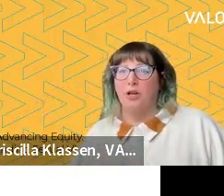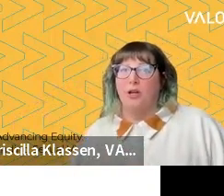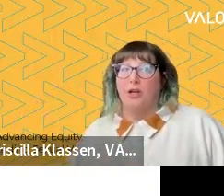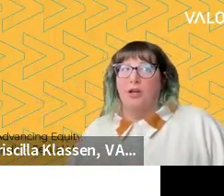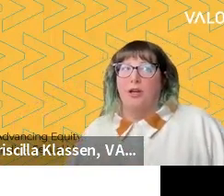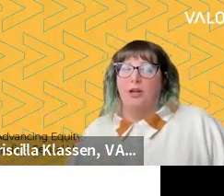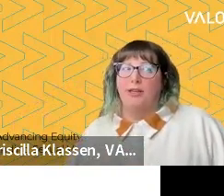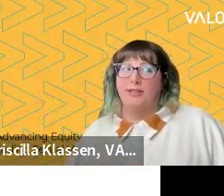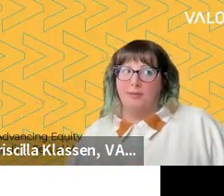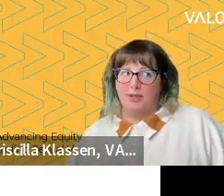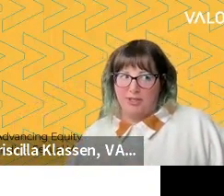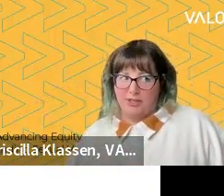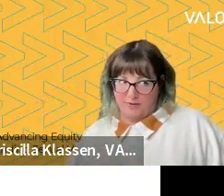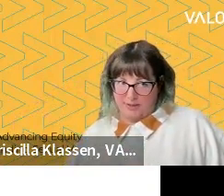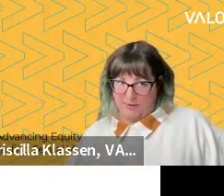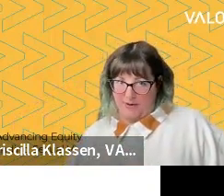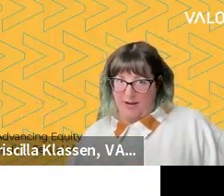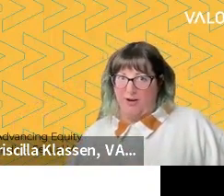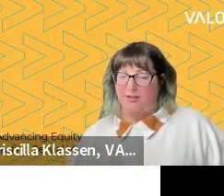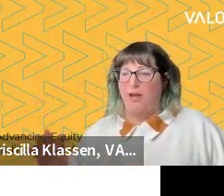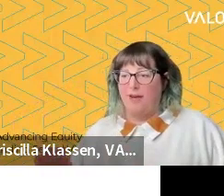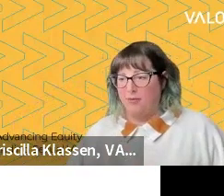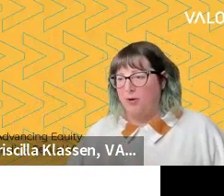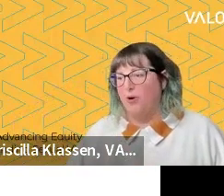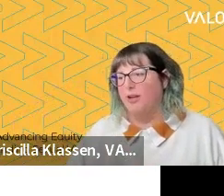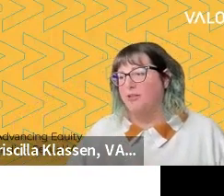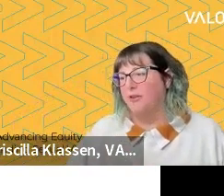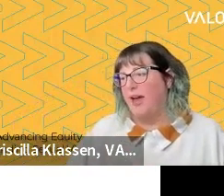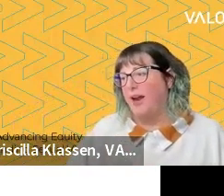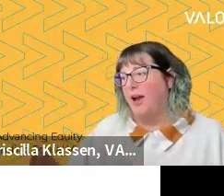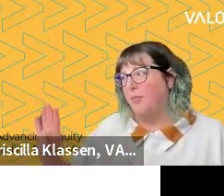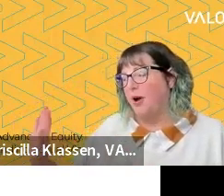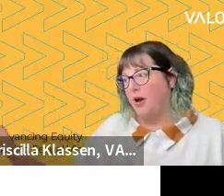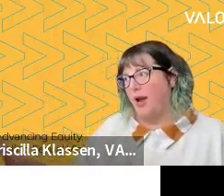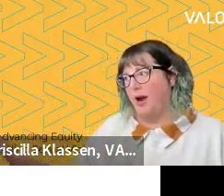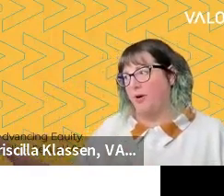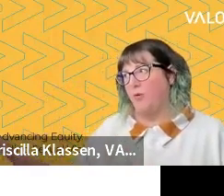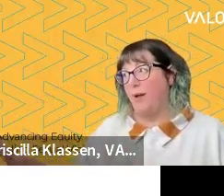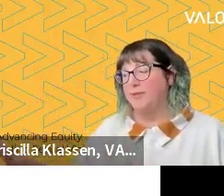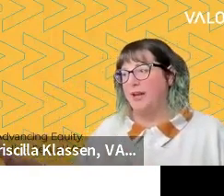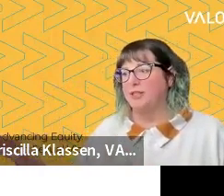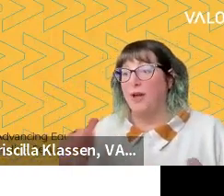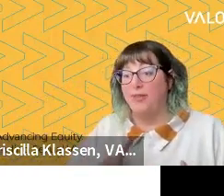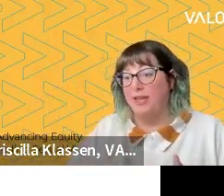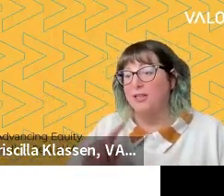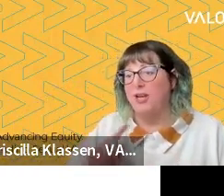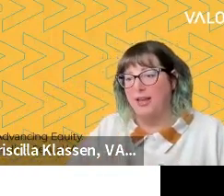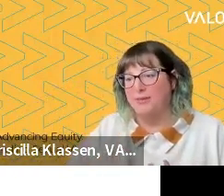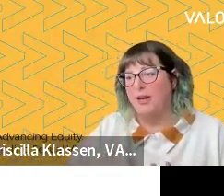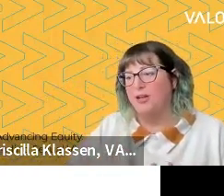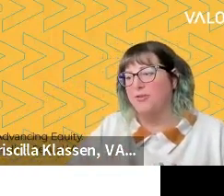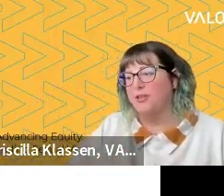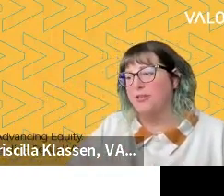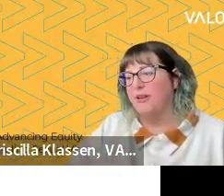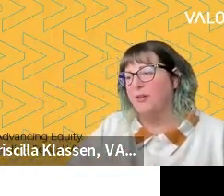for disability service providers, and we have the recordings for that up on our website. So we have the English